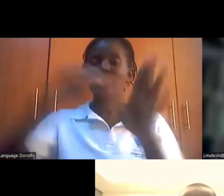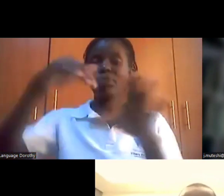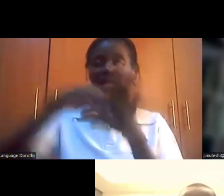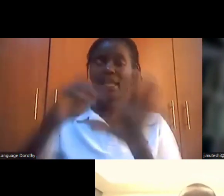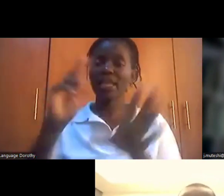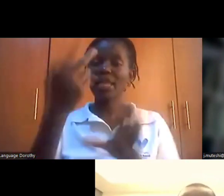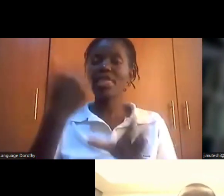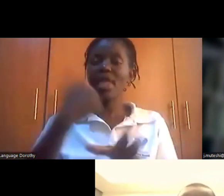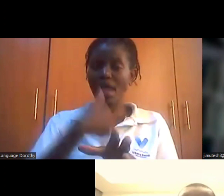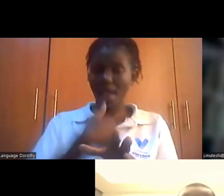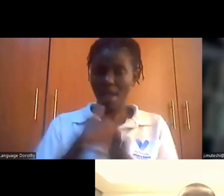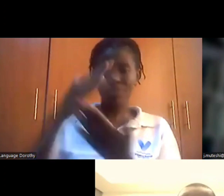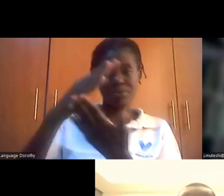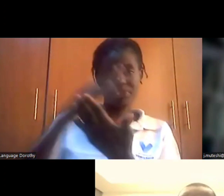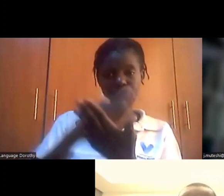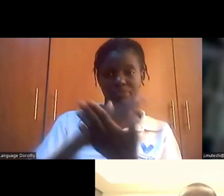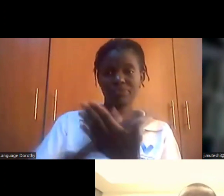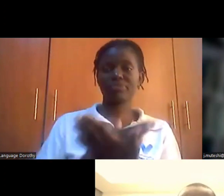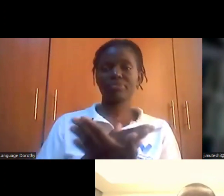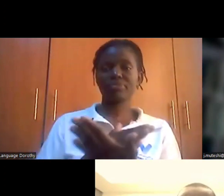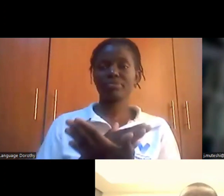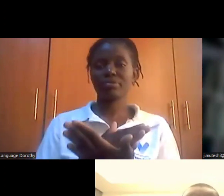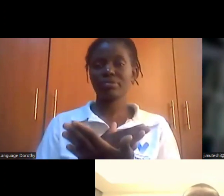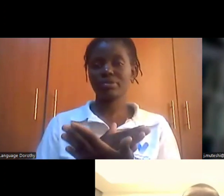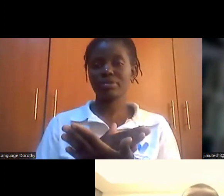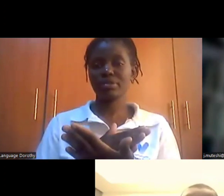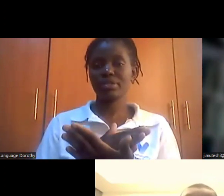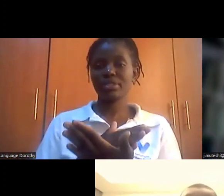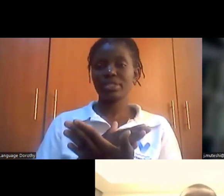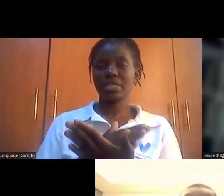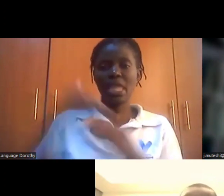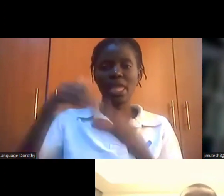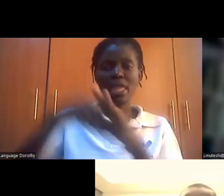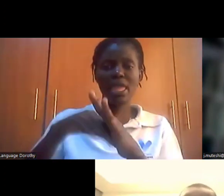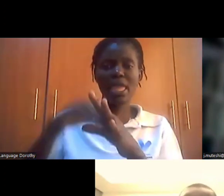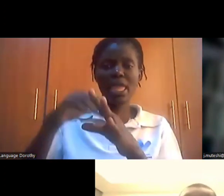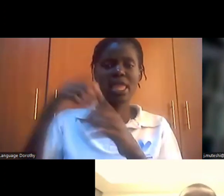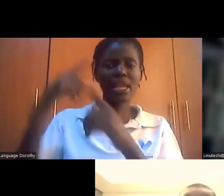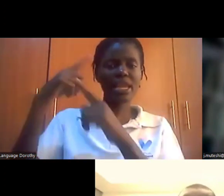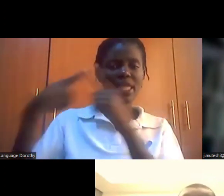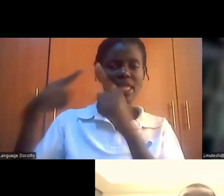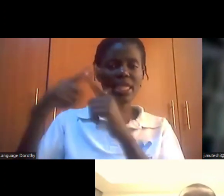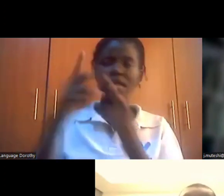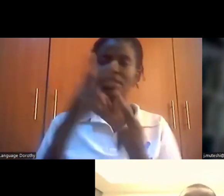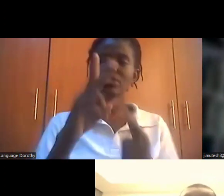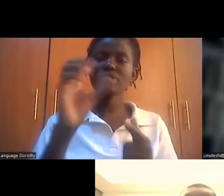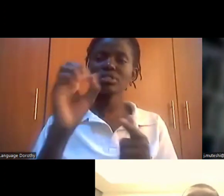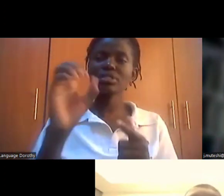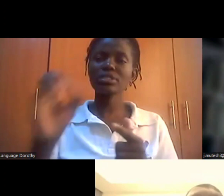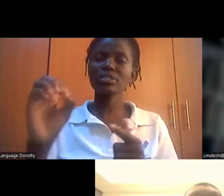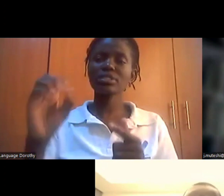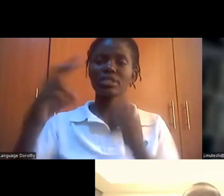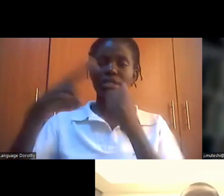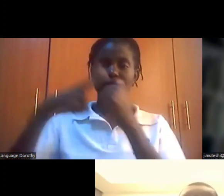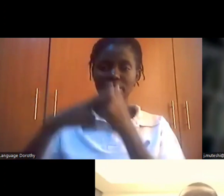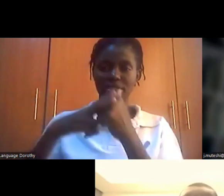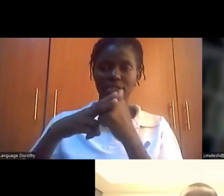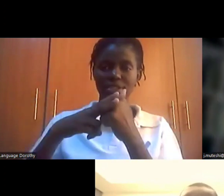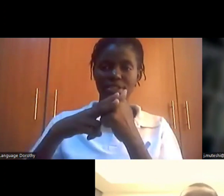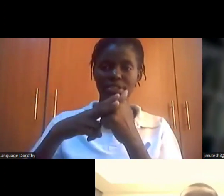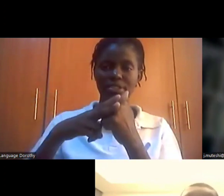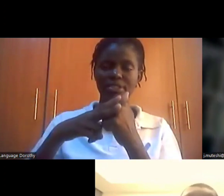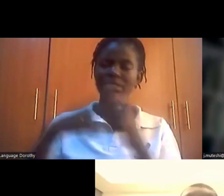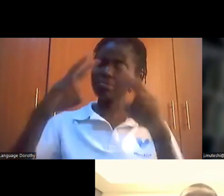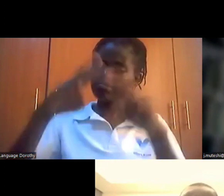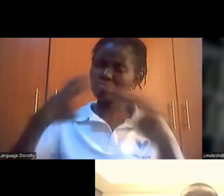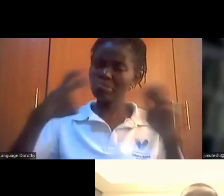was developed in 2007. Of course, we recognize the manual was a bit outdated,